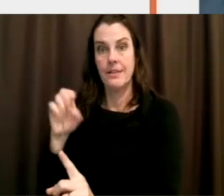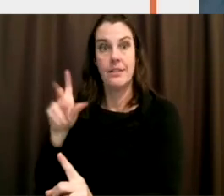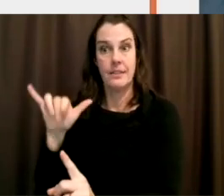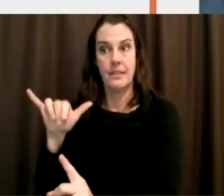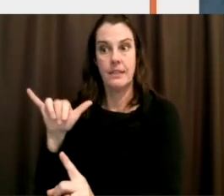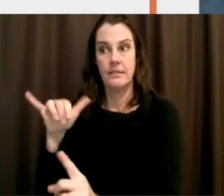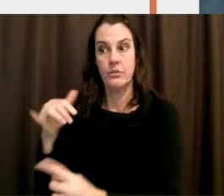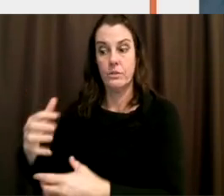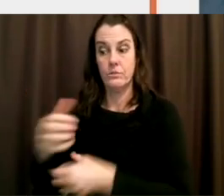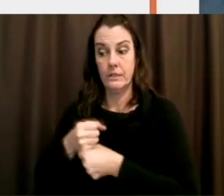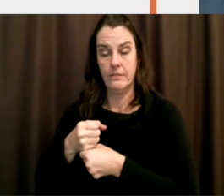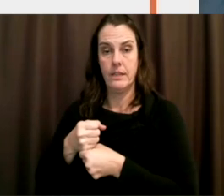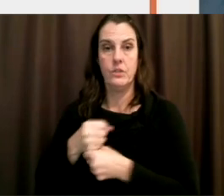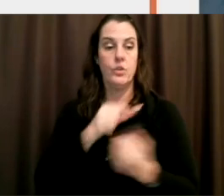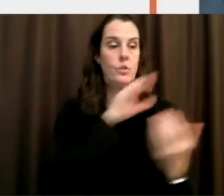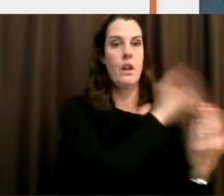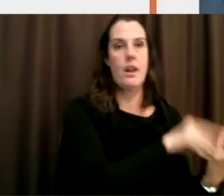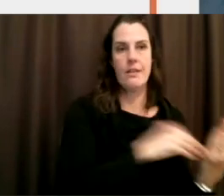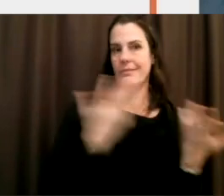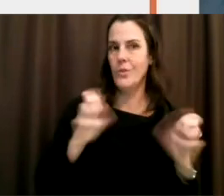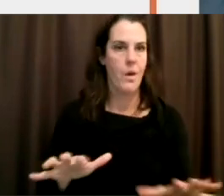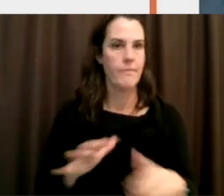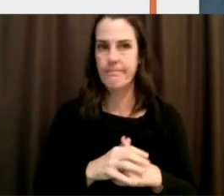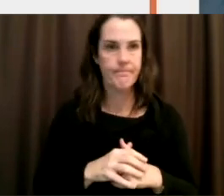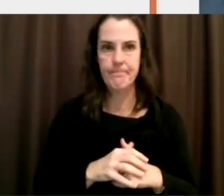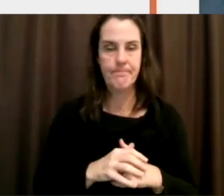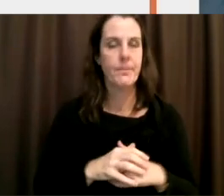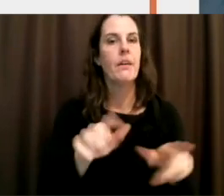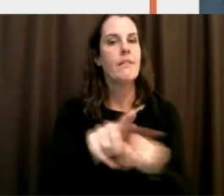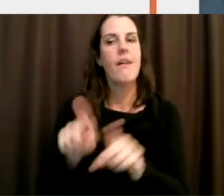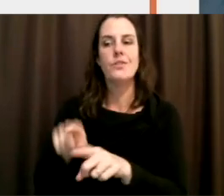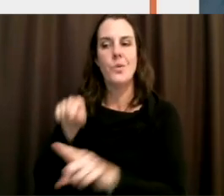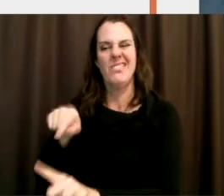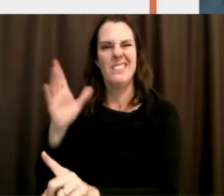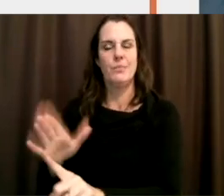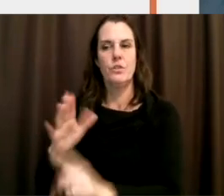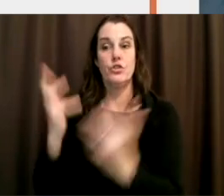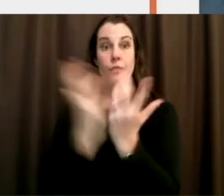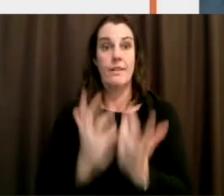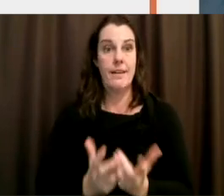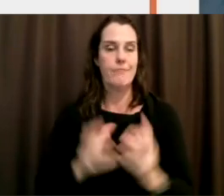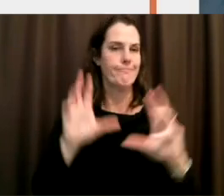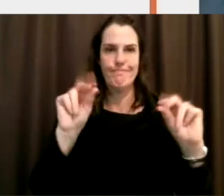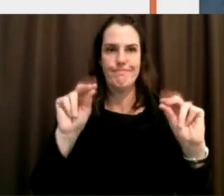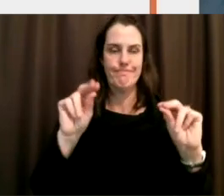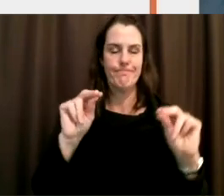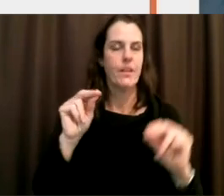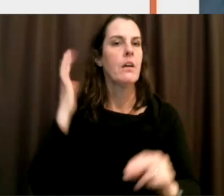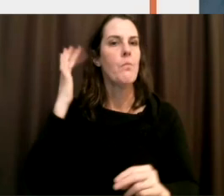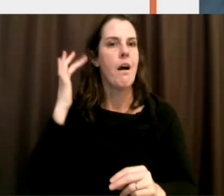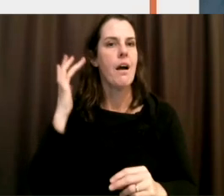asset in the accounting system, right? We also don't want them doing the reconciliation, right? So basically what this is helping to avoid